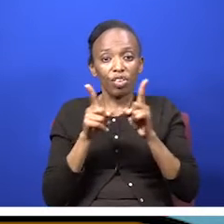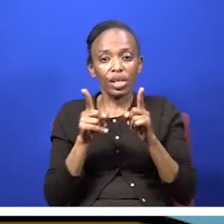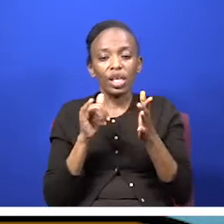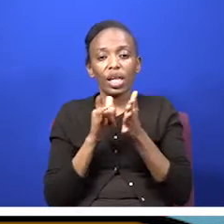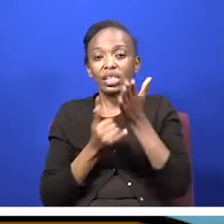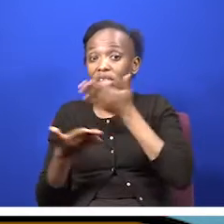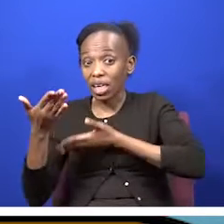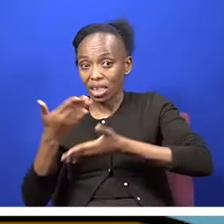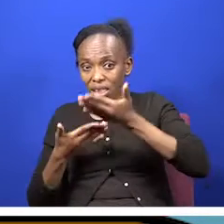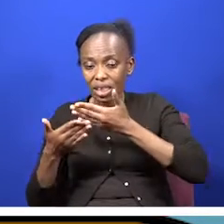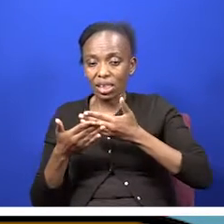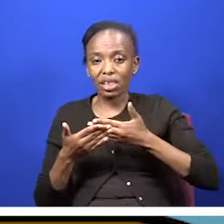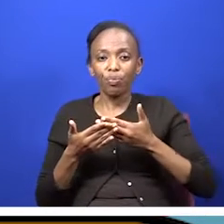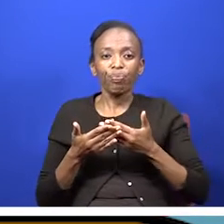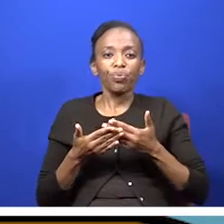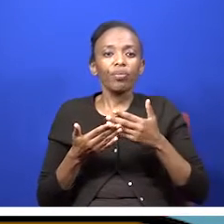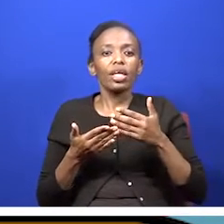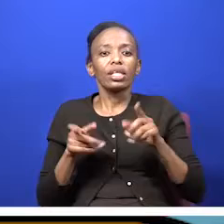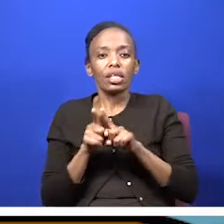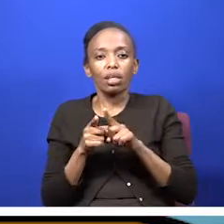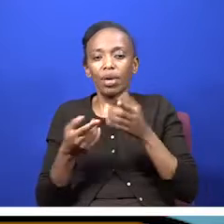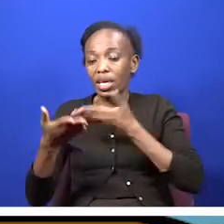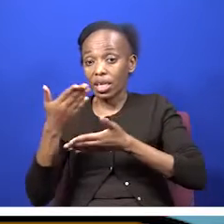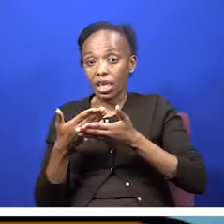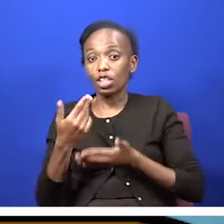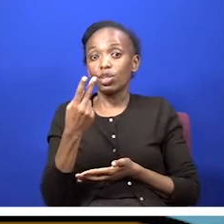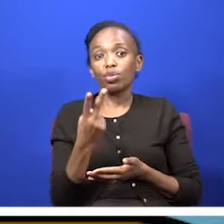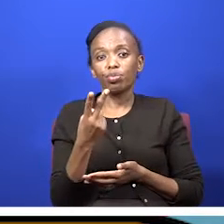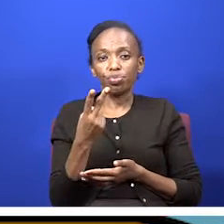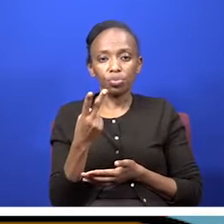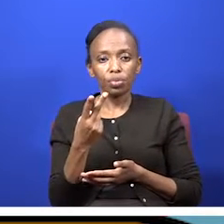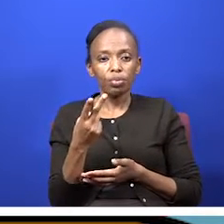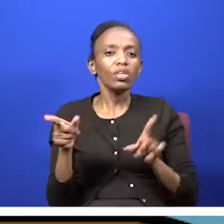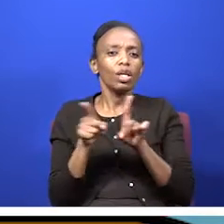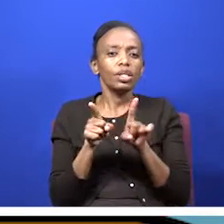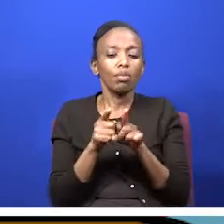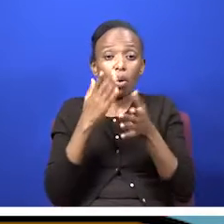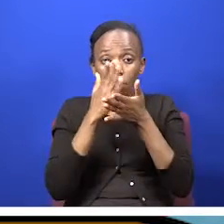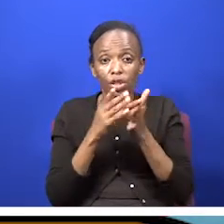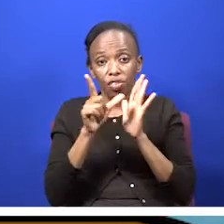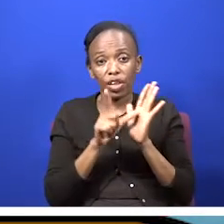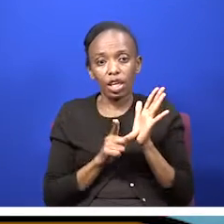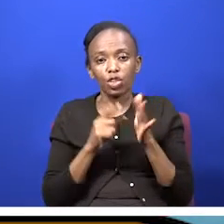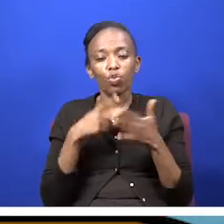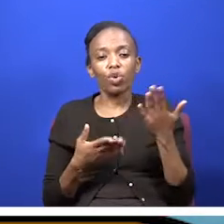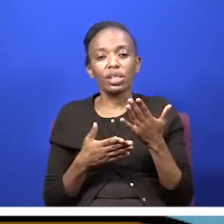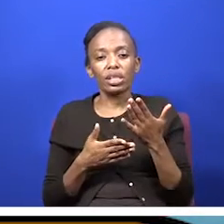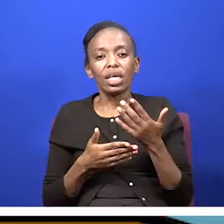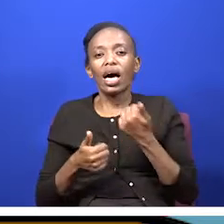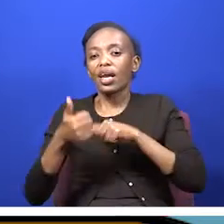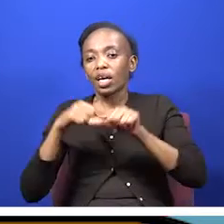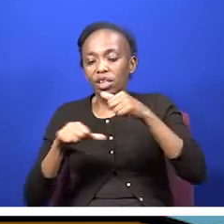is Safari Engage Stage, and that is Engage 2. And also, part of the lesson was